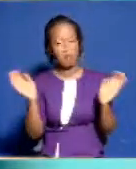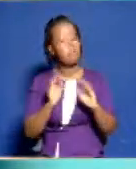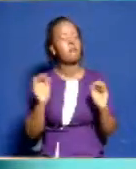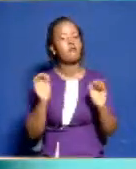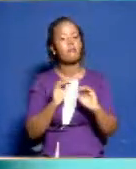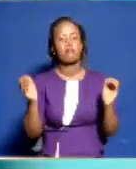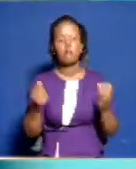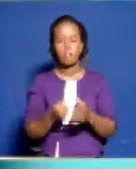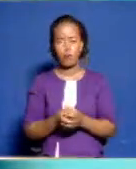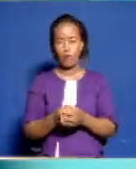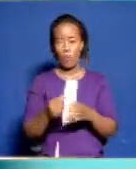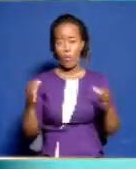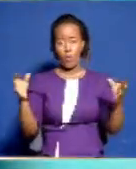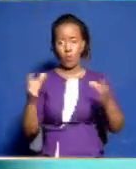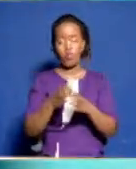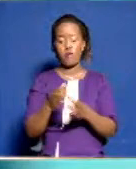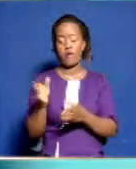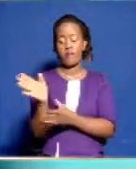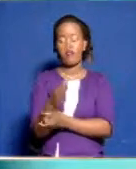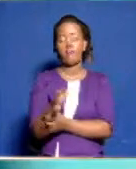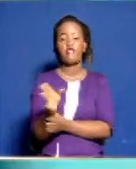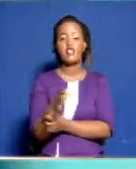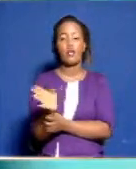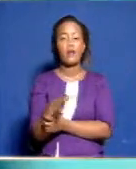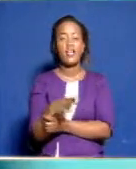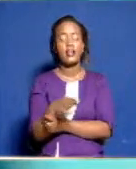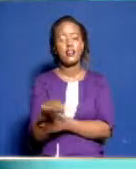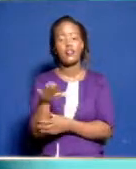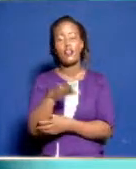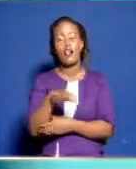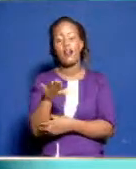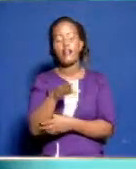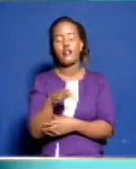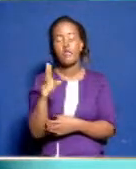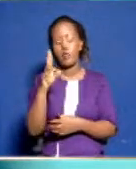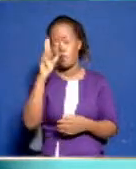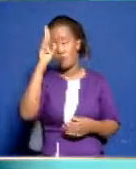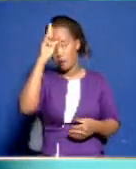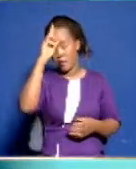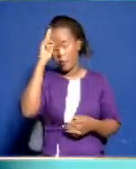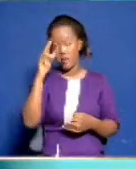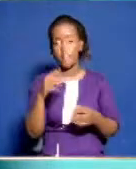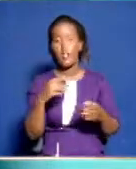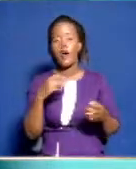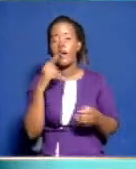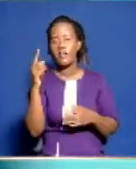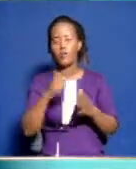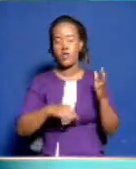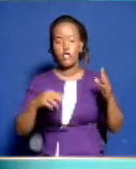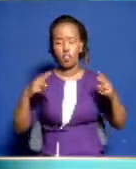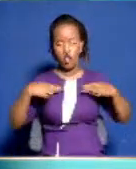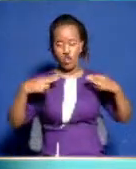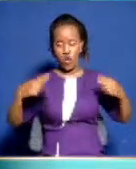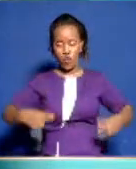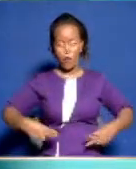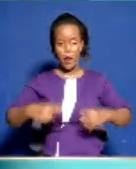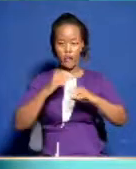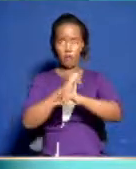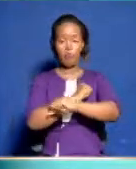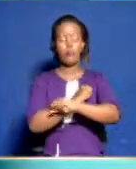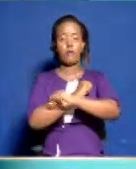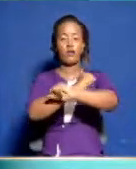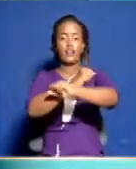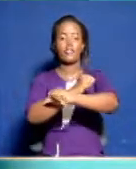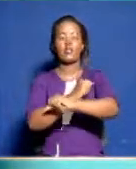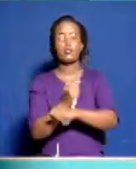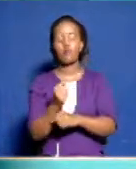of fishermen at the coast dubbed Tiwi Turtle Police, theirs is a service to humanity protecting the endangered species